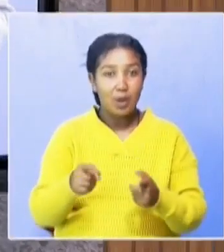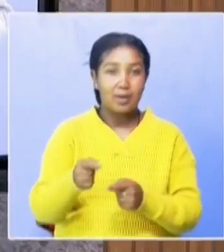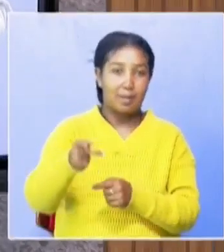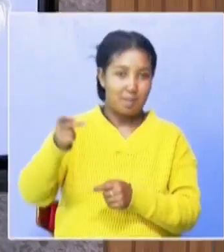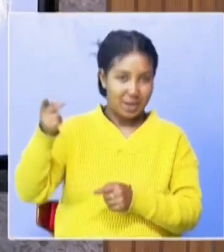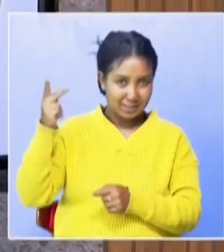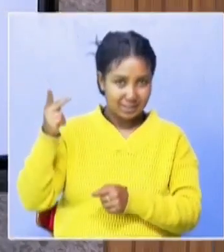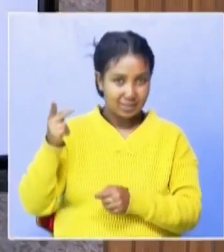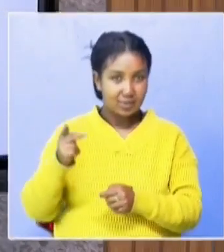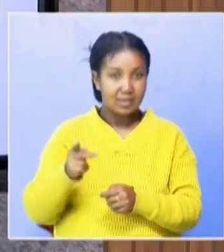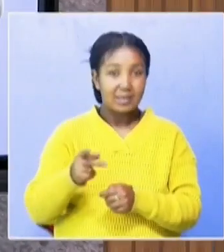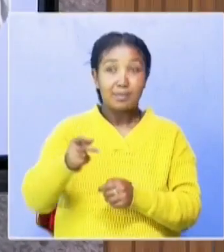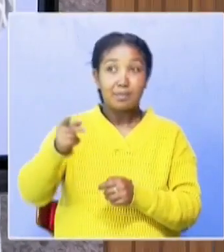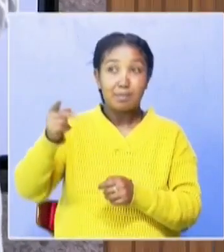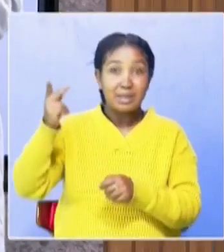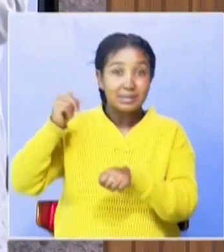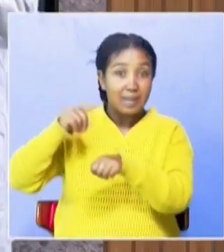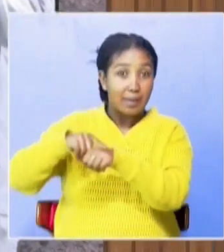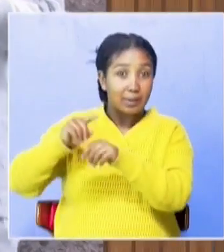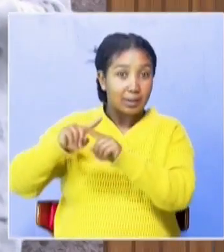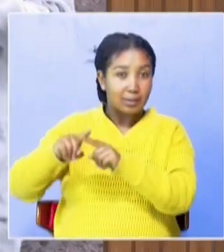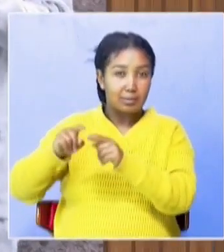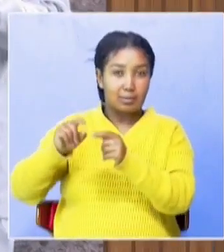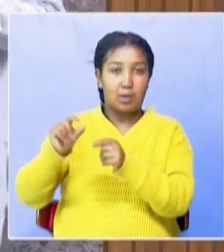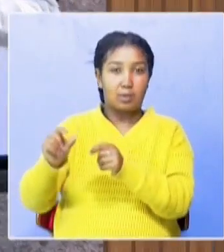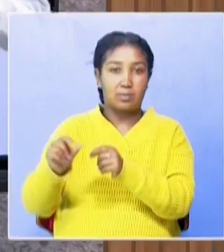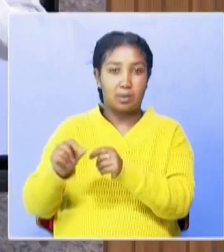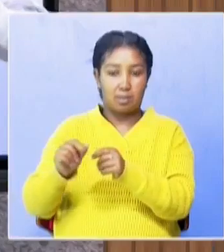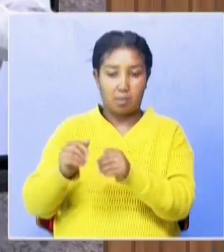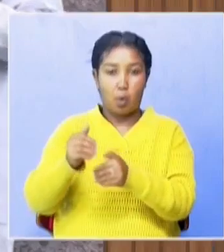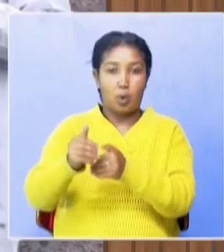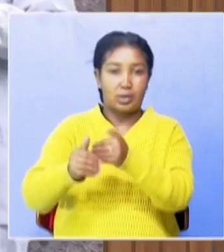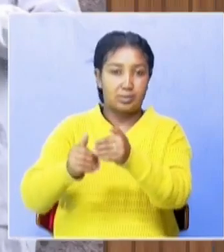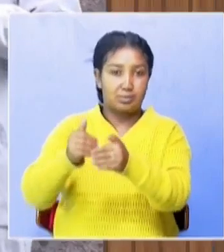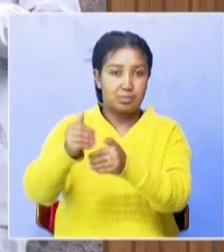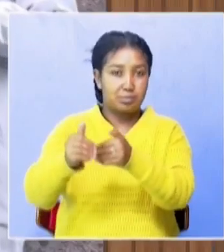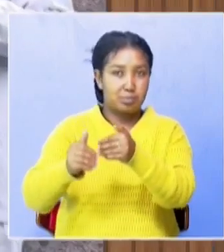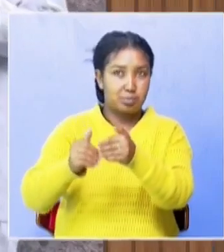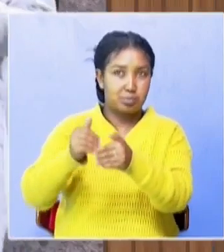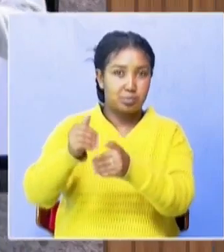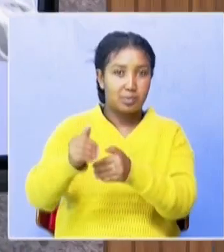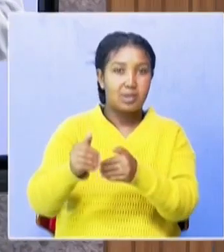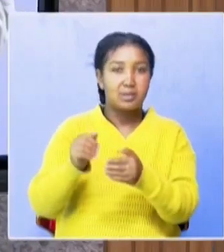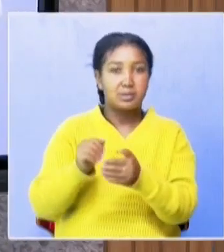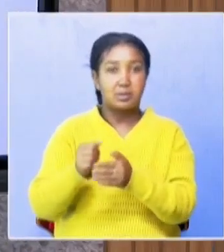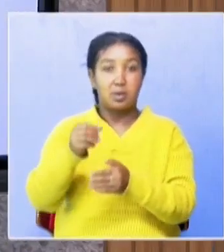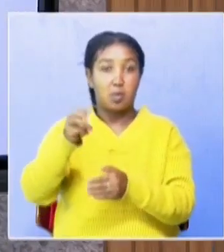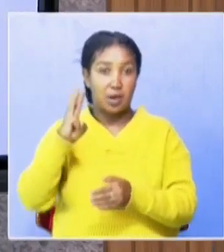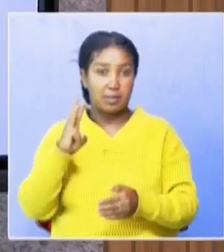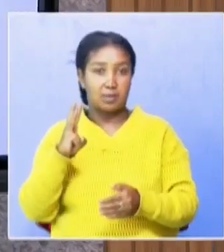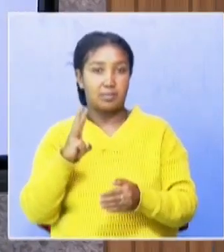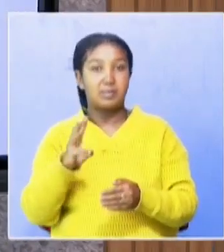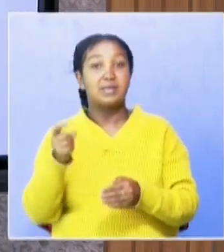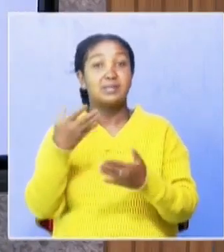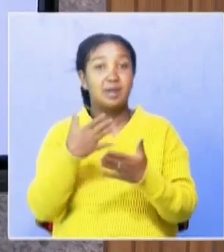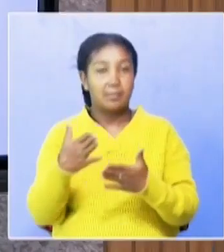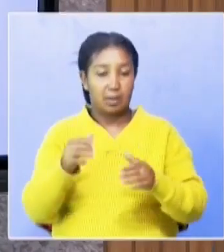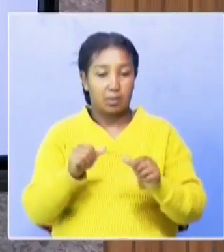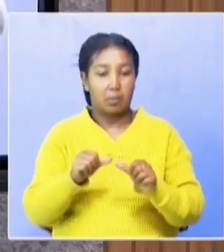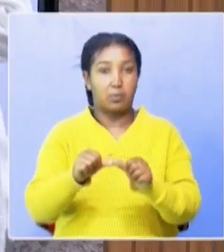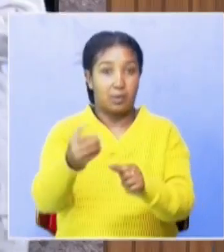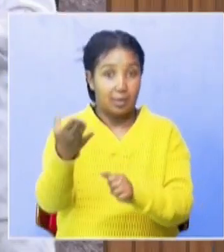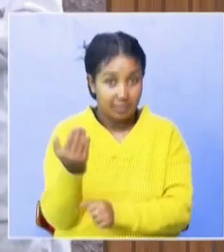past. At that time, there was what? Progress. Or there were something going